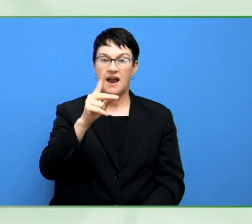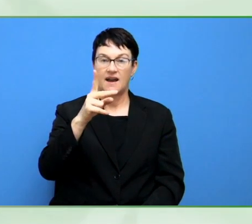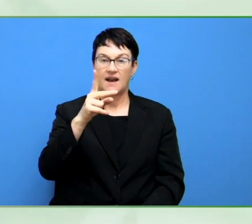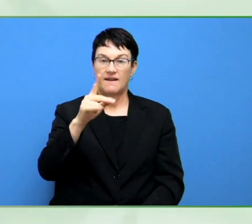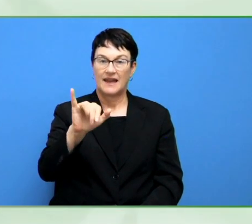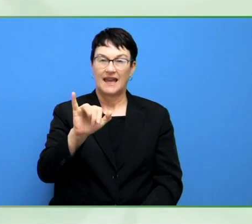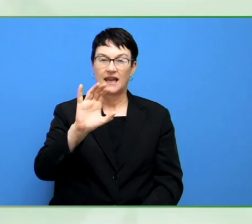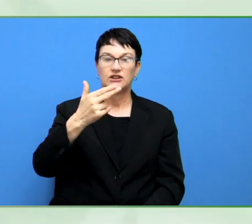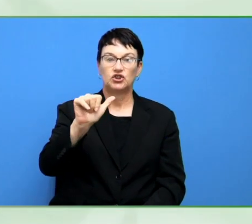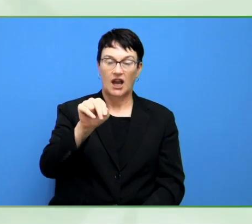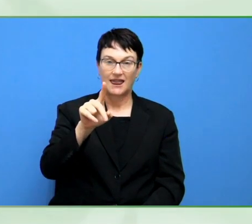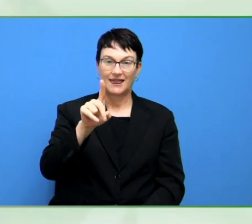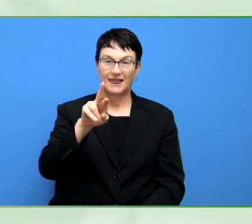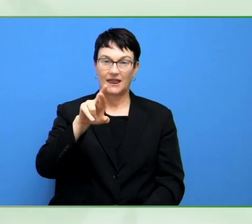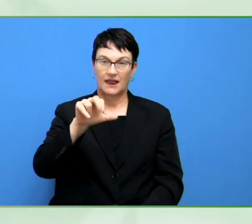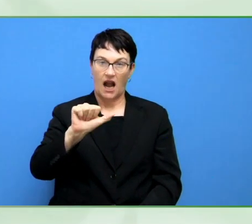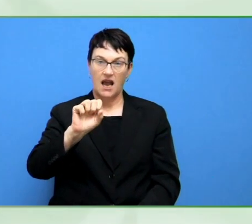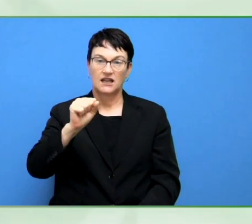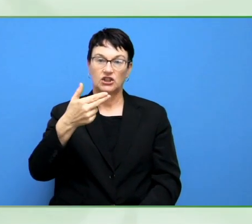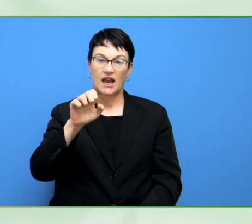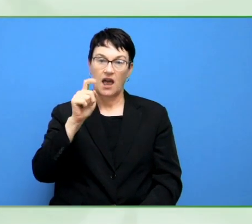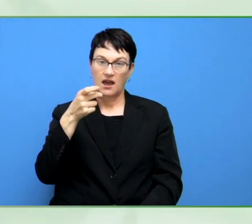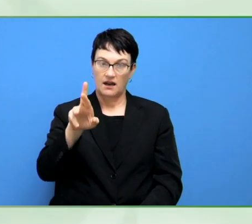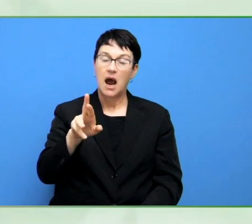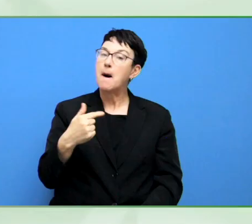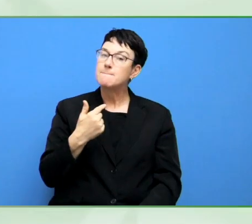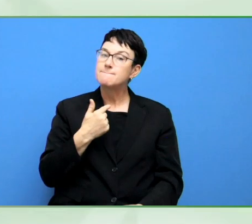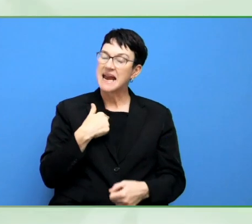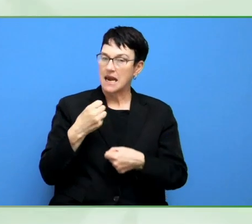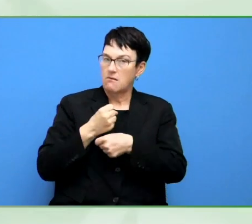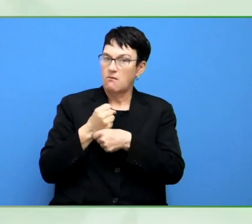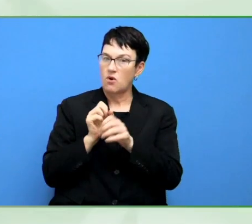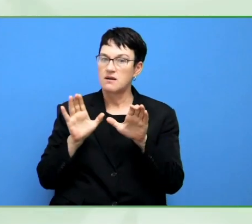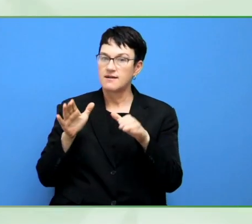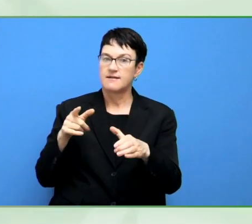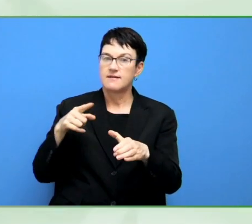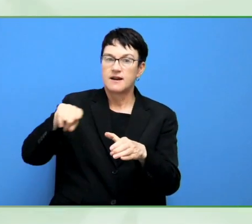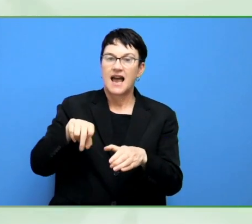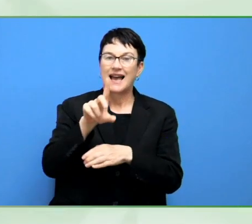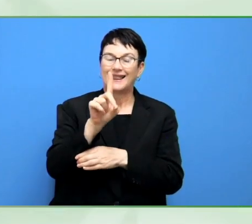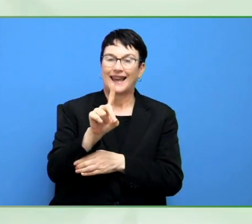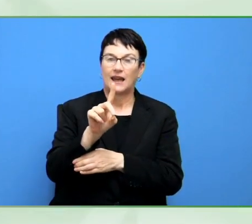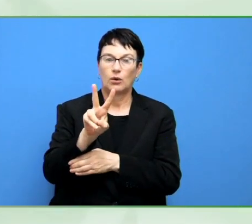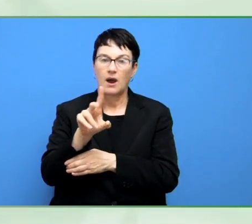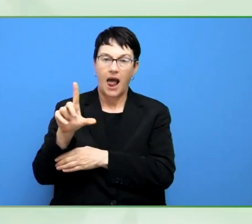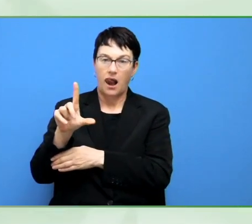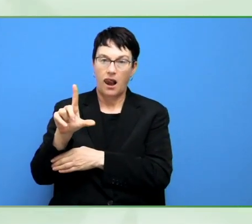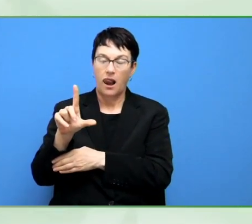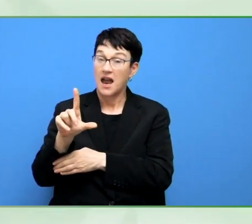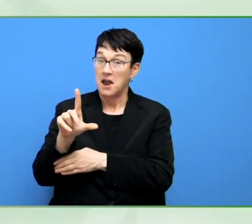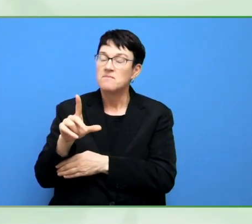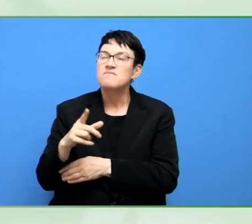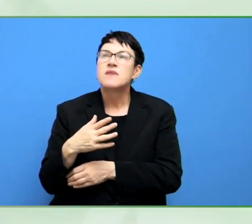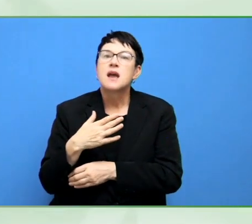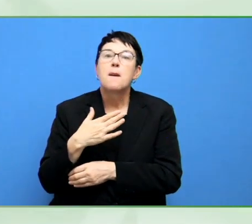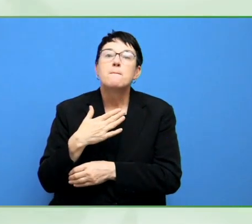or D2L. I'm from Toronto, Canada. You have an international panel here. I'm